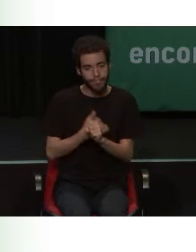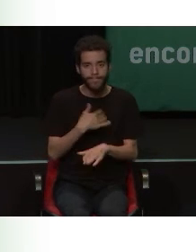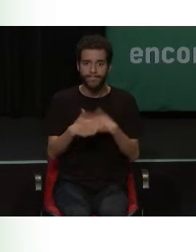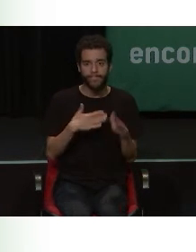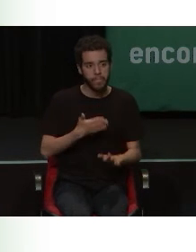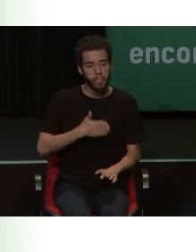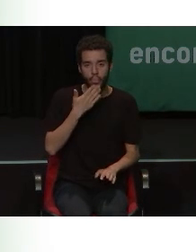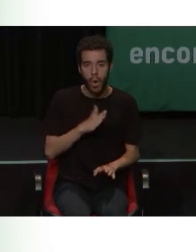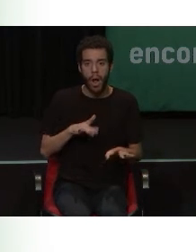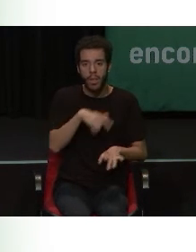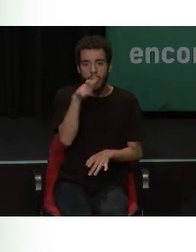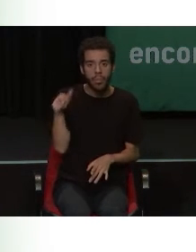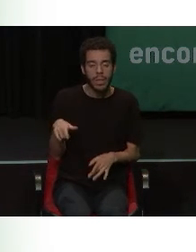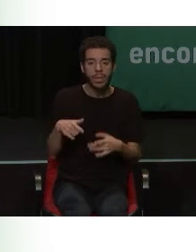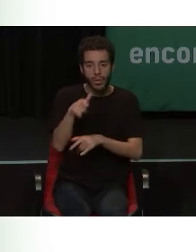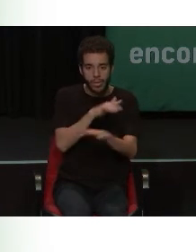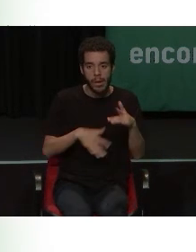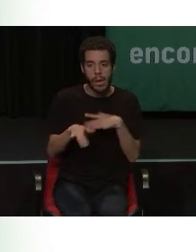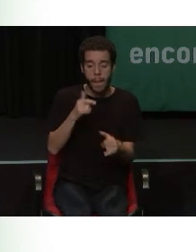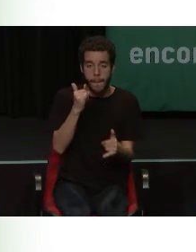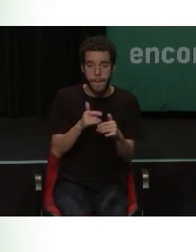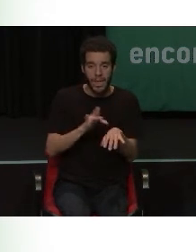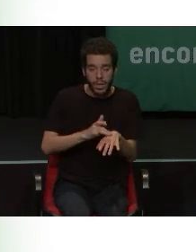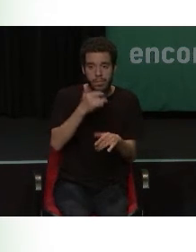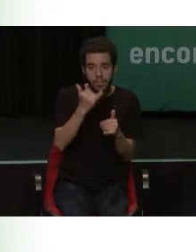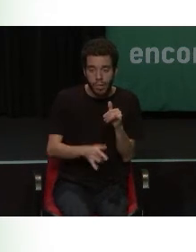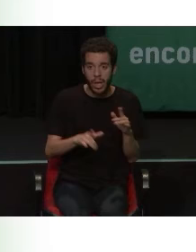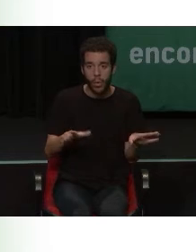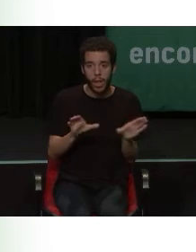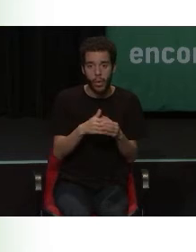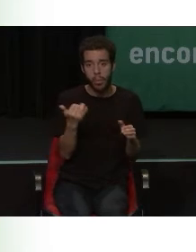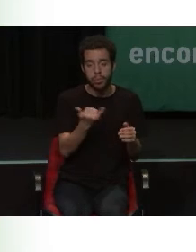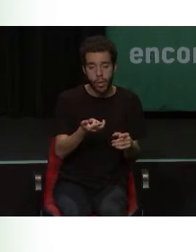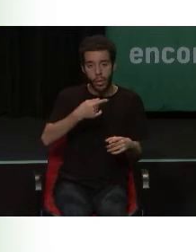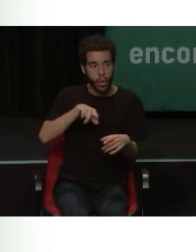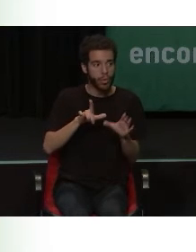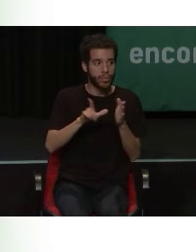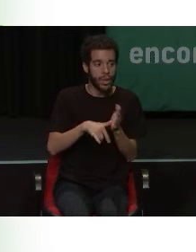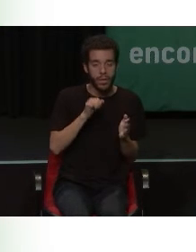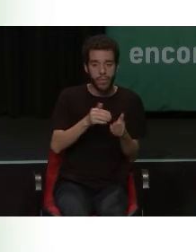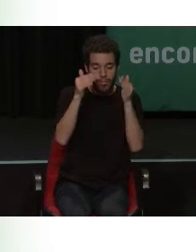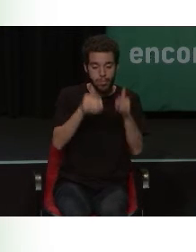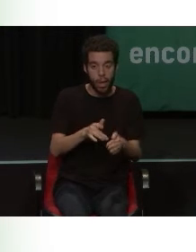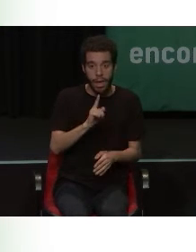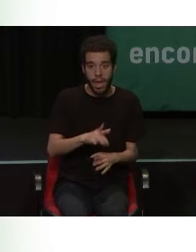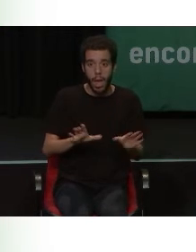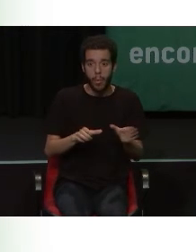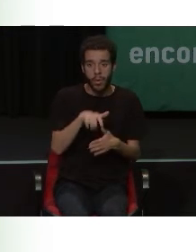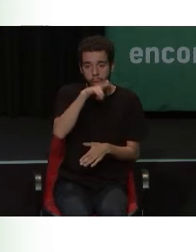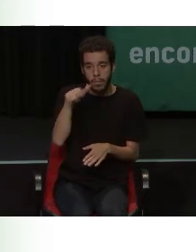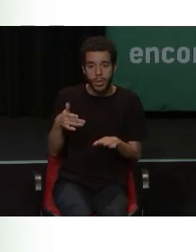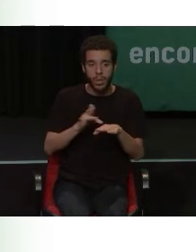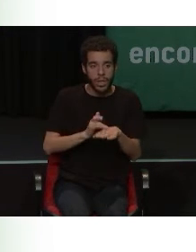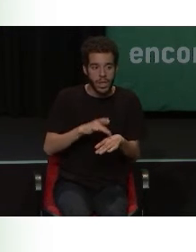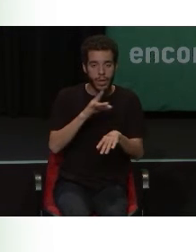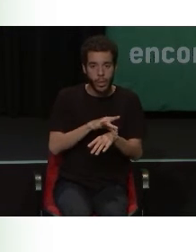em work very well populações que têm in risco, population são that exatamente are o at segundo risk. grupo que o nosso projeto endereça. The sec- Populações que estão em risco, population